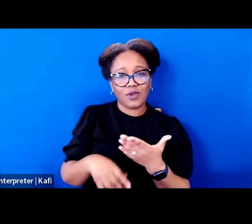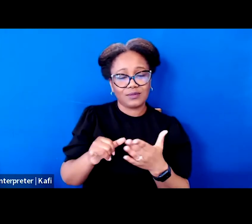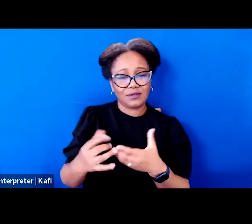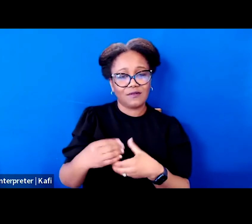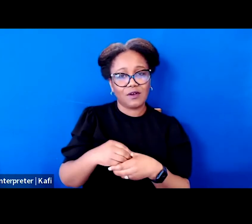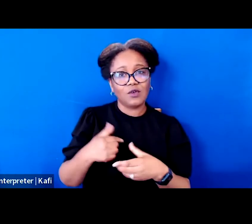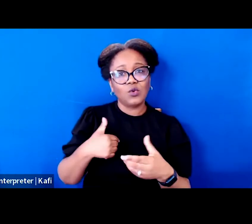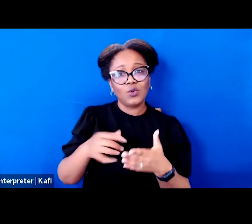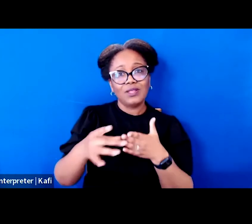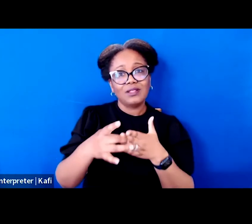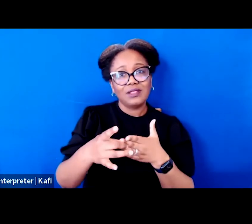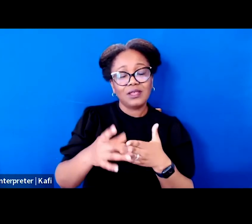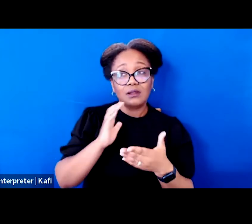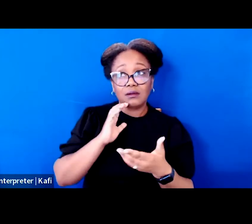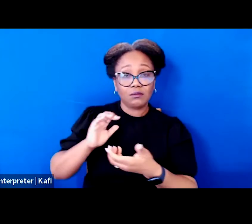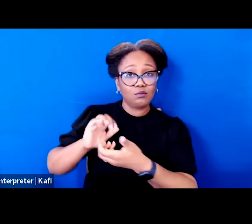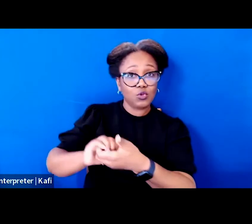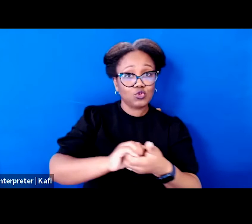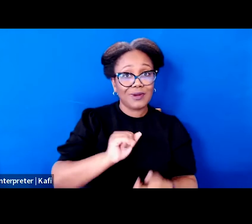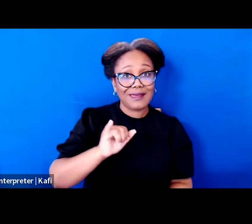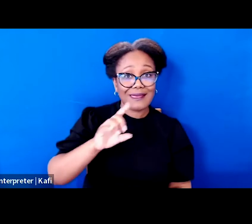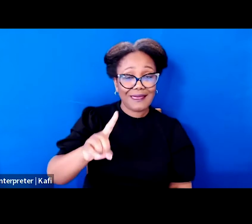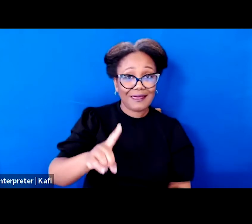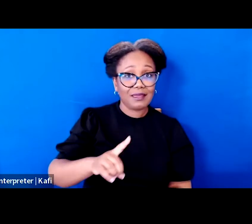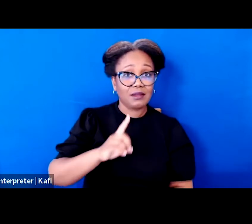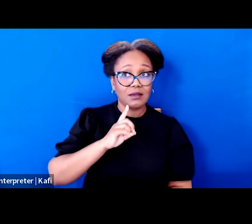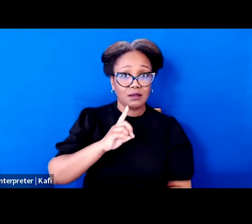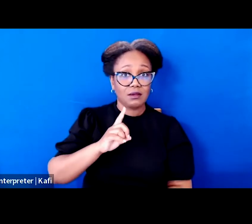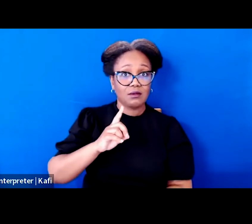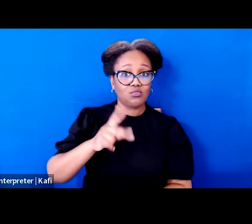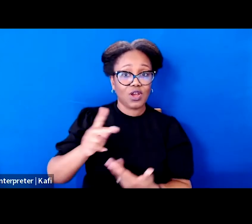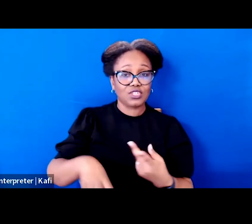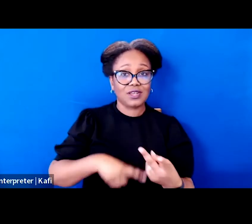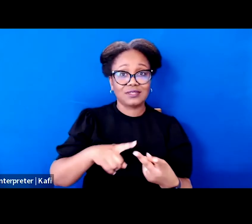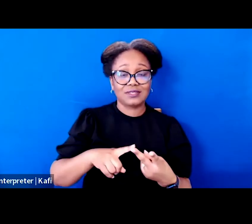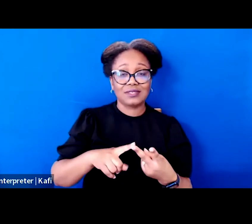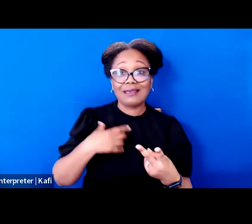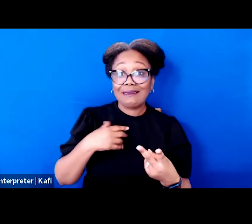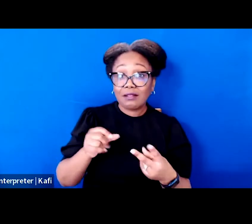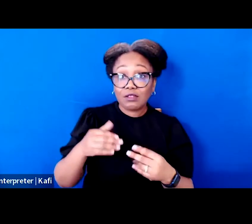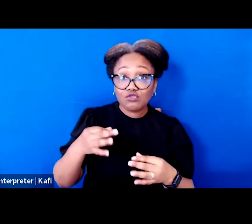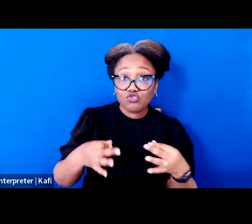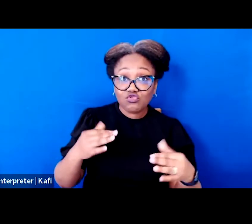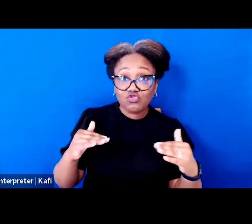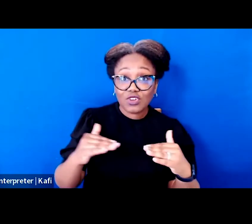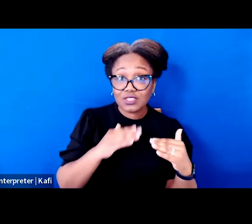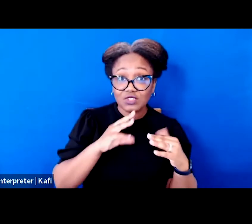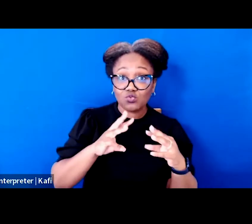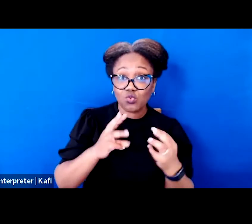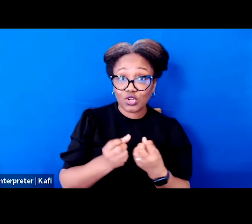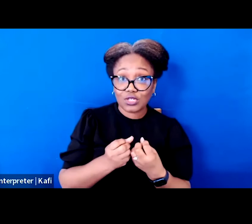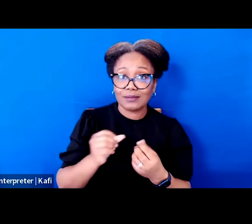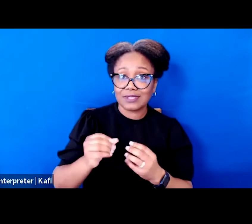and fundraisers. We lead healing justice workshops and seminars. And in that, we